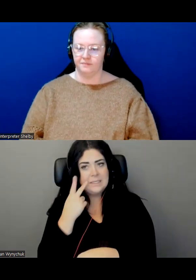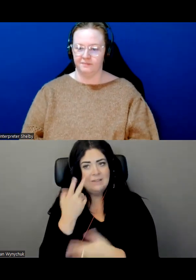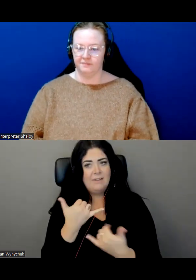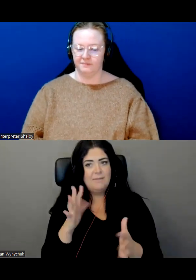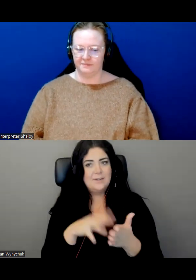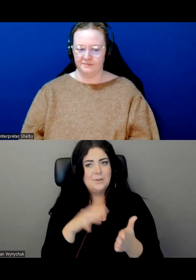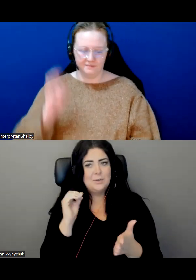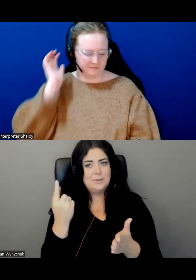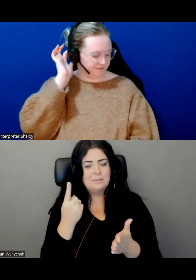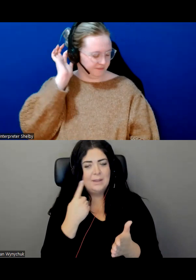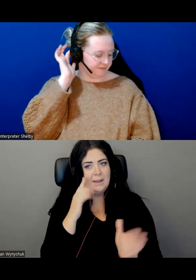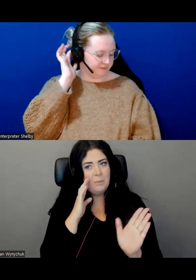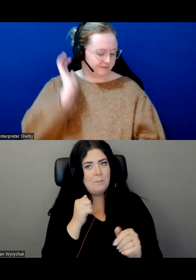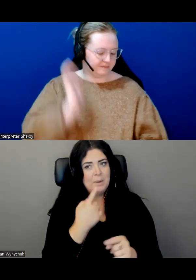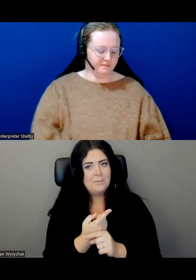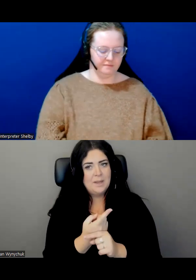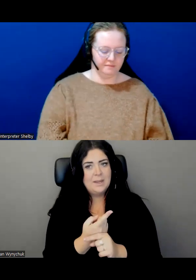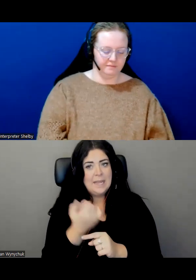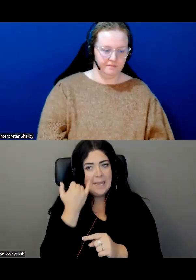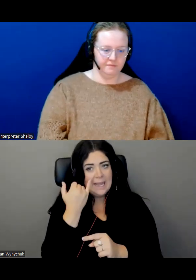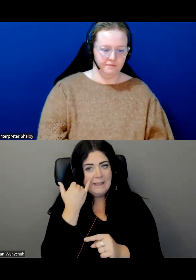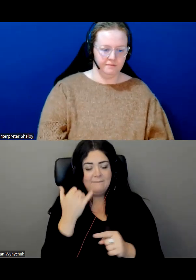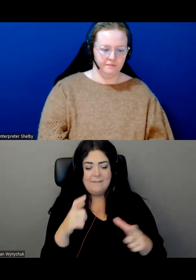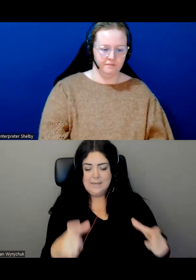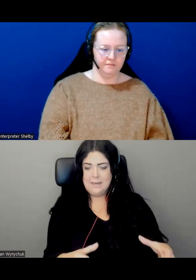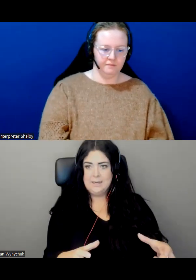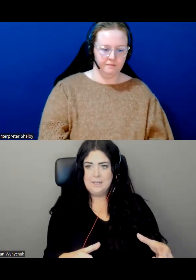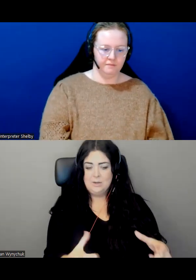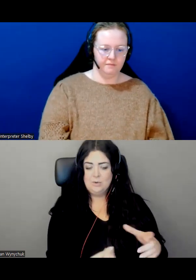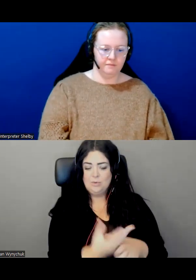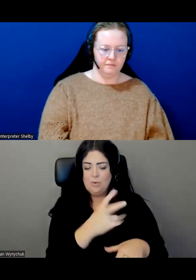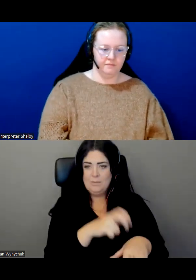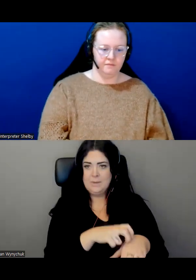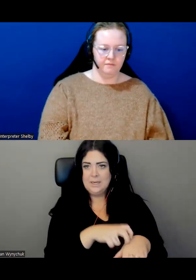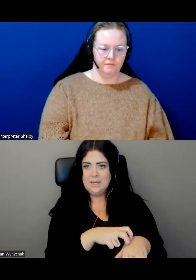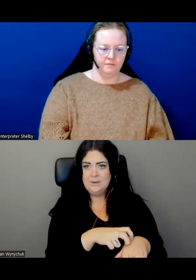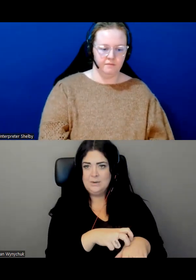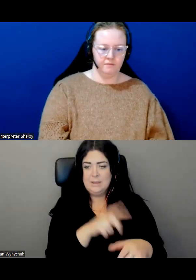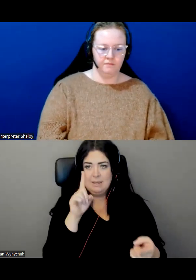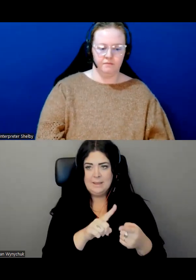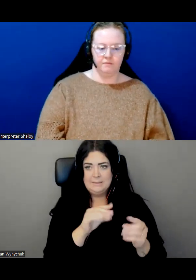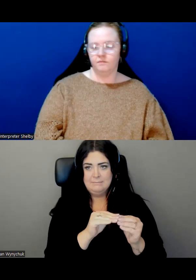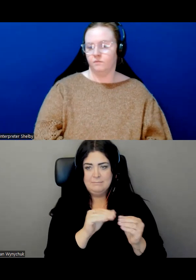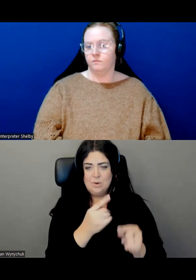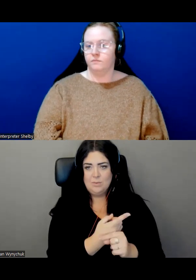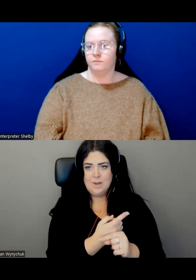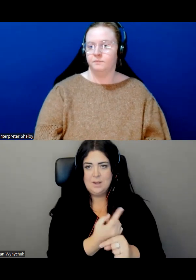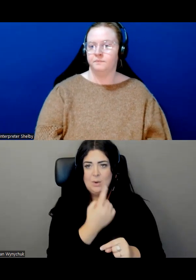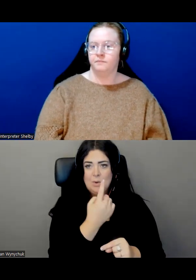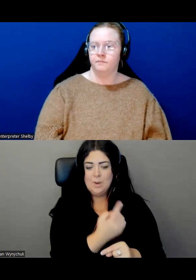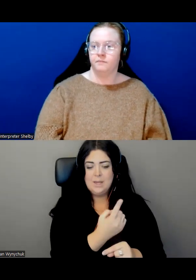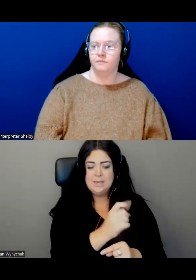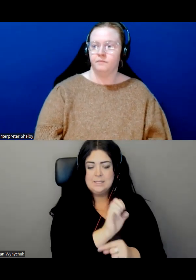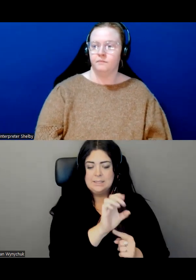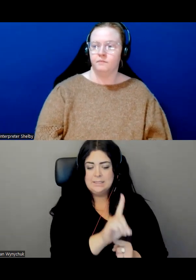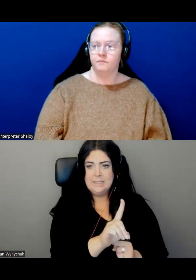and hopefully I'm going to be right on this. If it's in a container and you're growing potatoes, less is more, because 1 pound of one